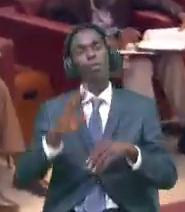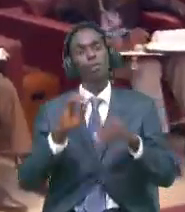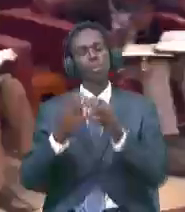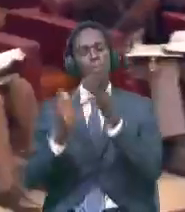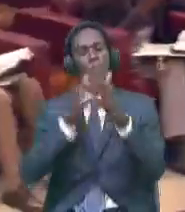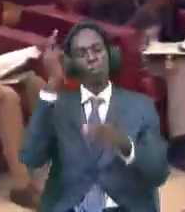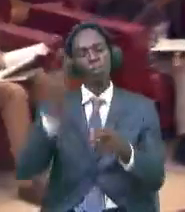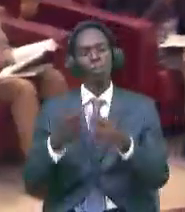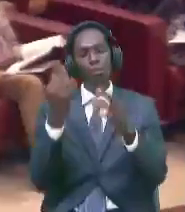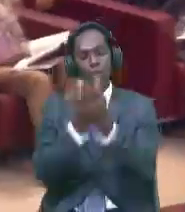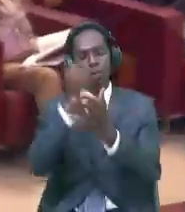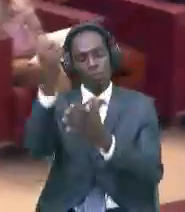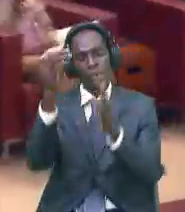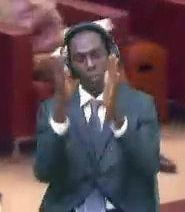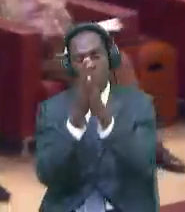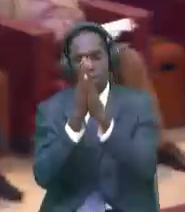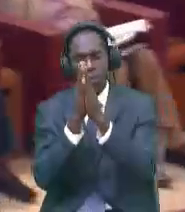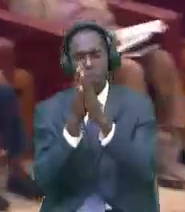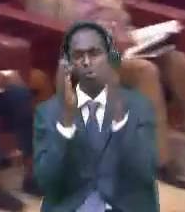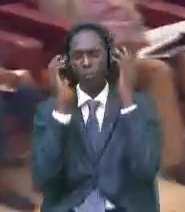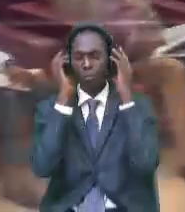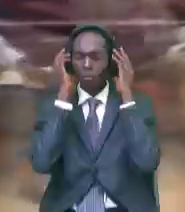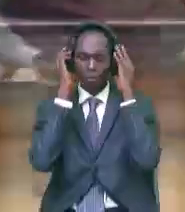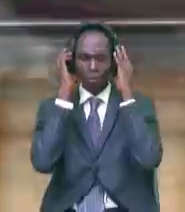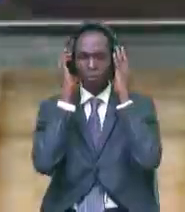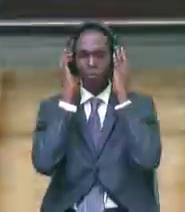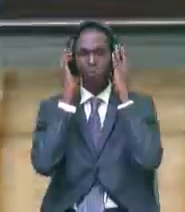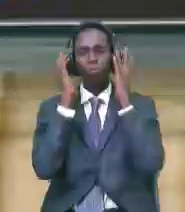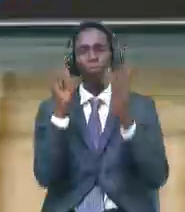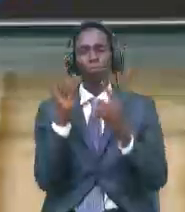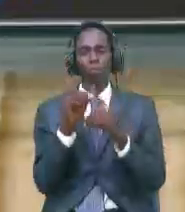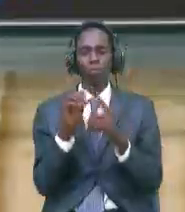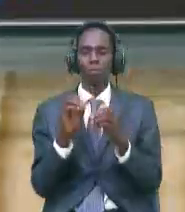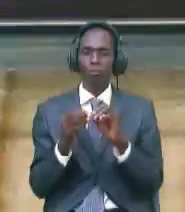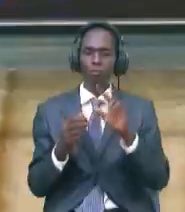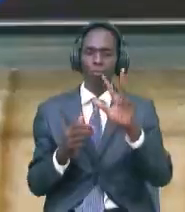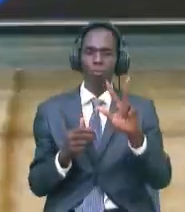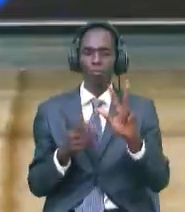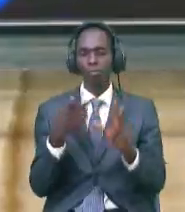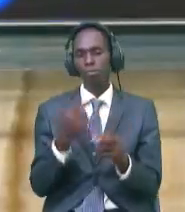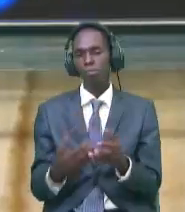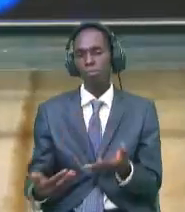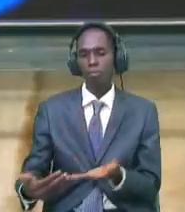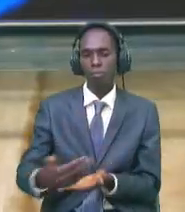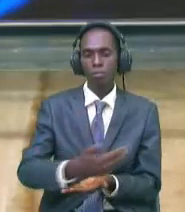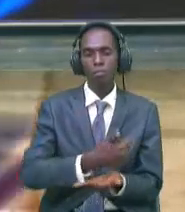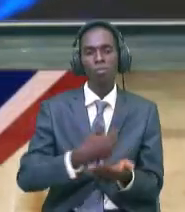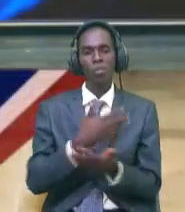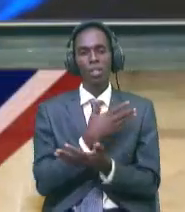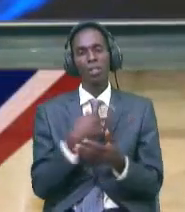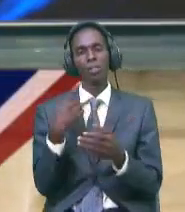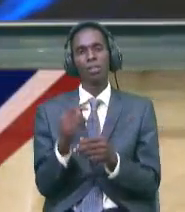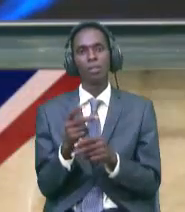say amen. Point number three now is the collection and the care,